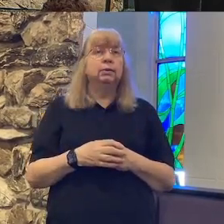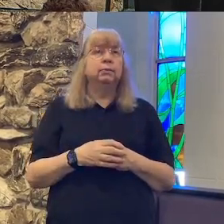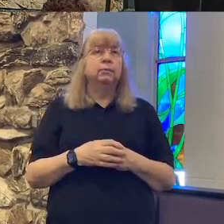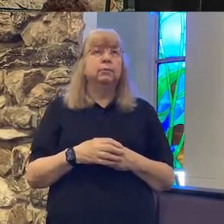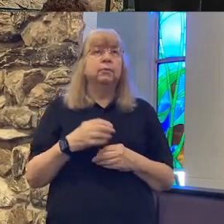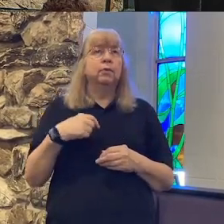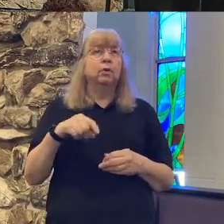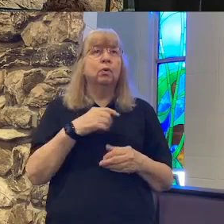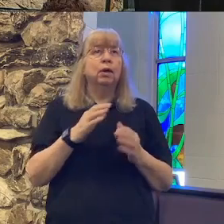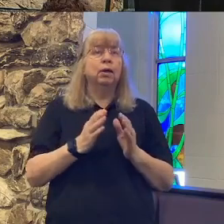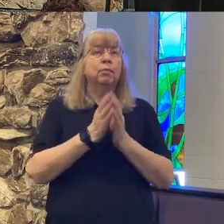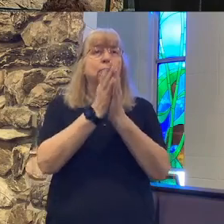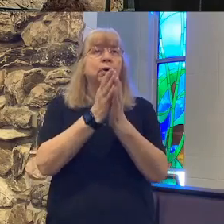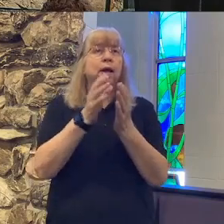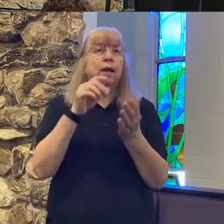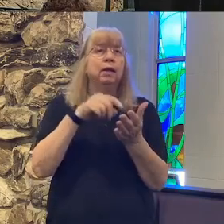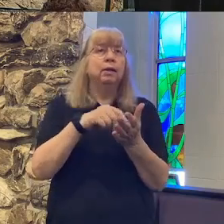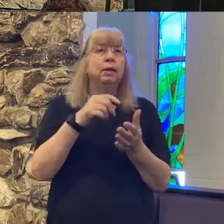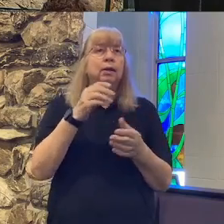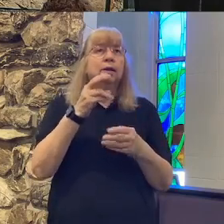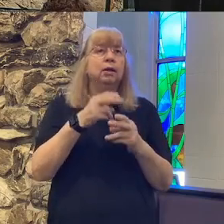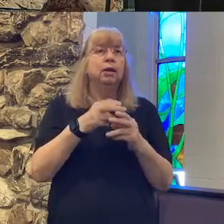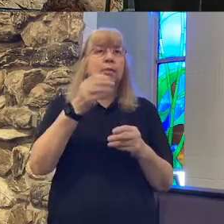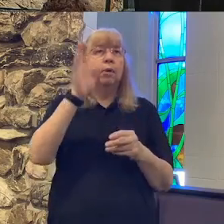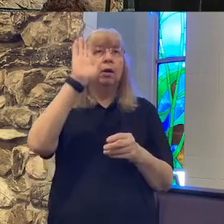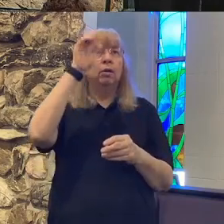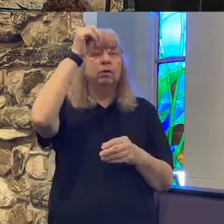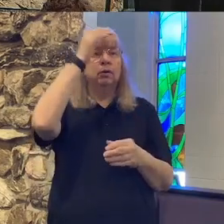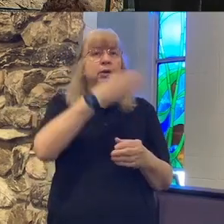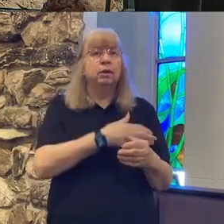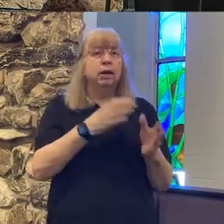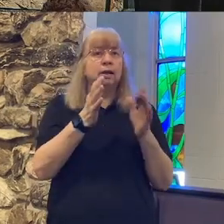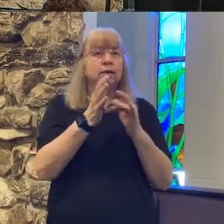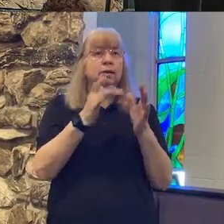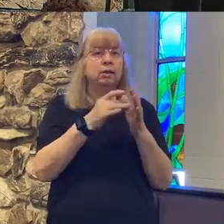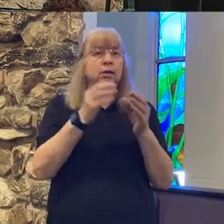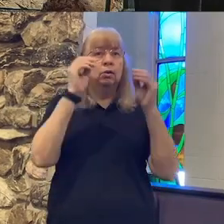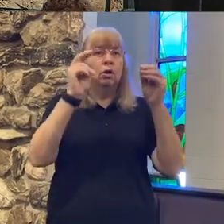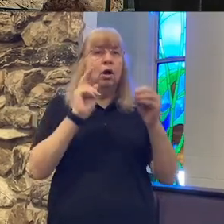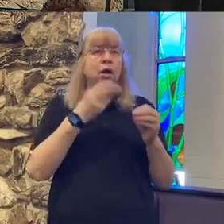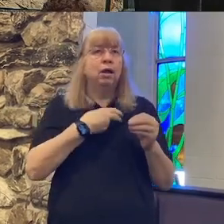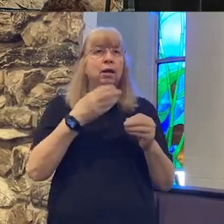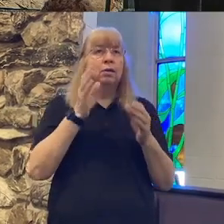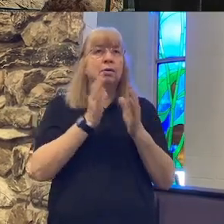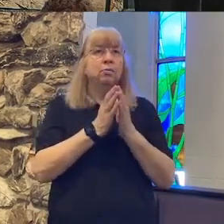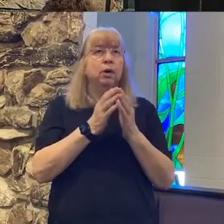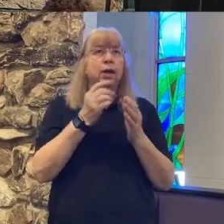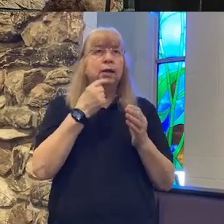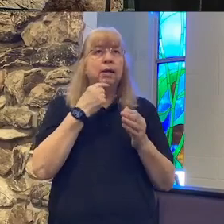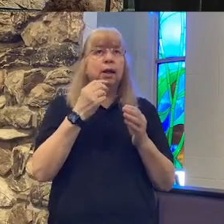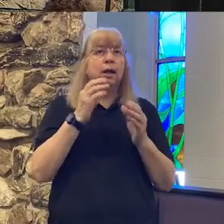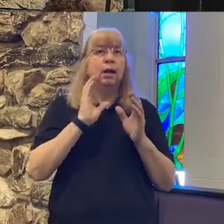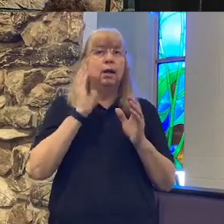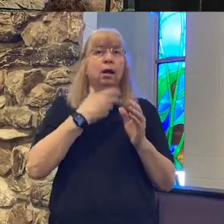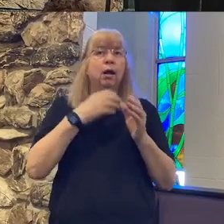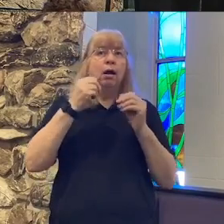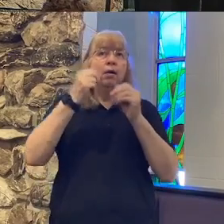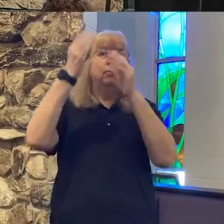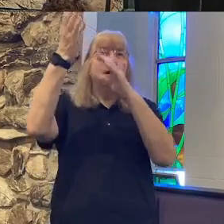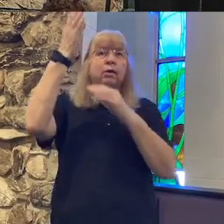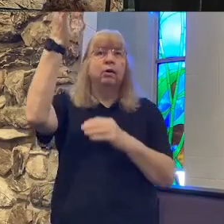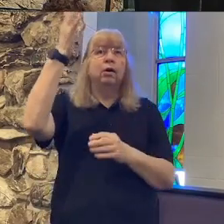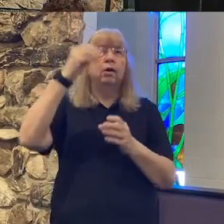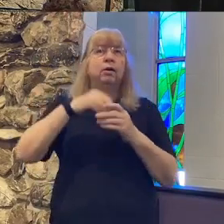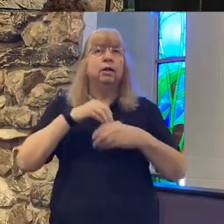We pray this in the name of your Son, Jesus, who taught us to pray, saying, Our Father, who art in